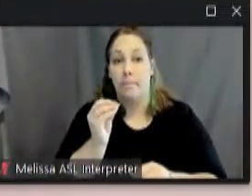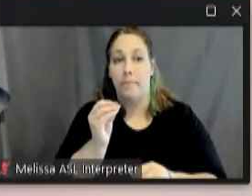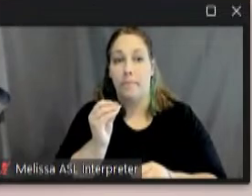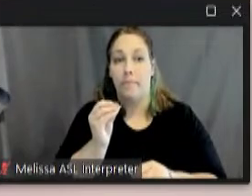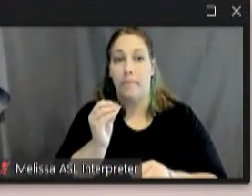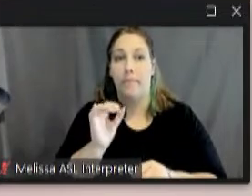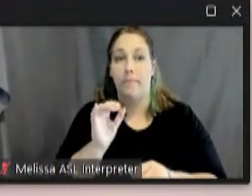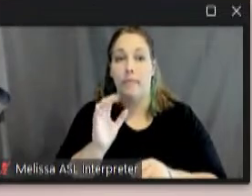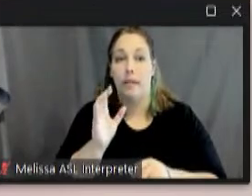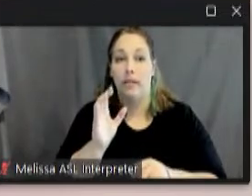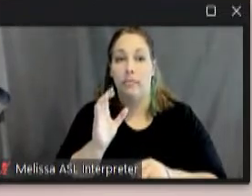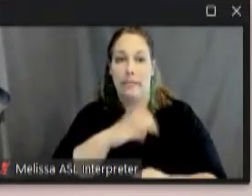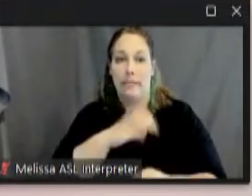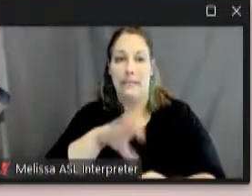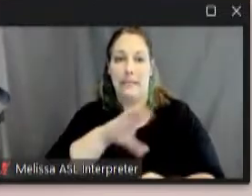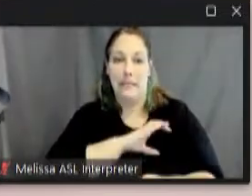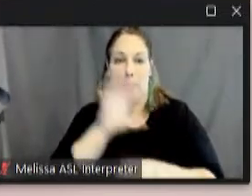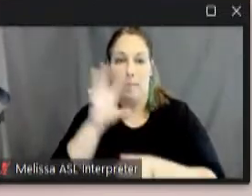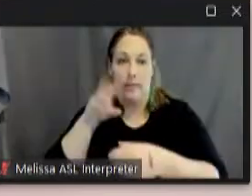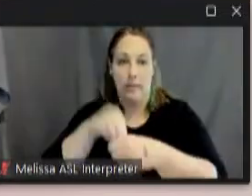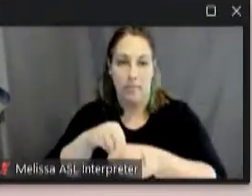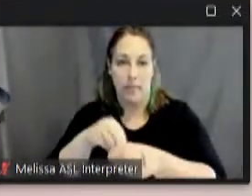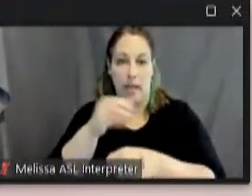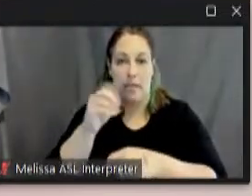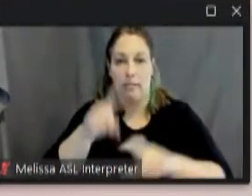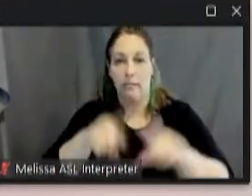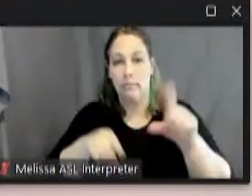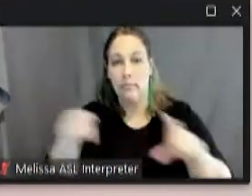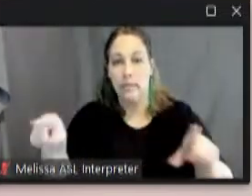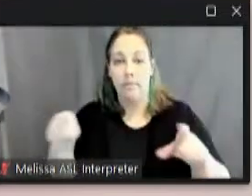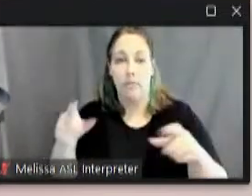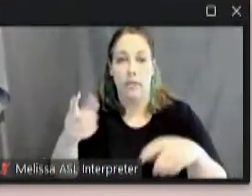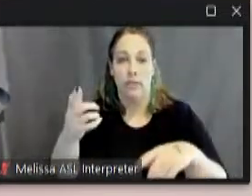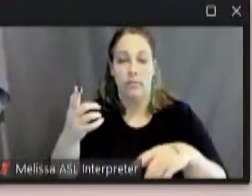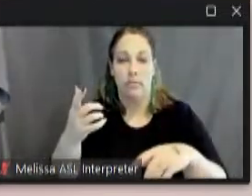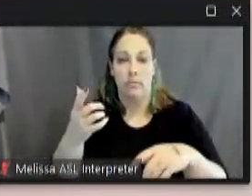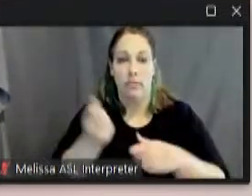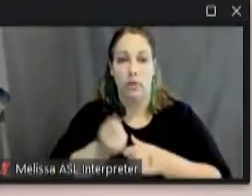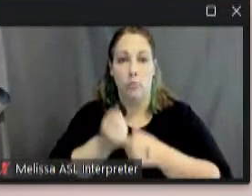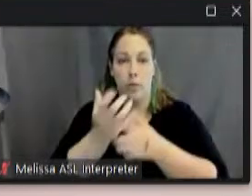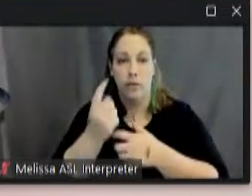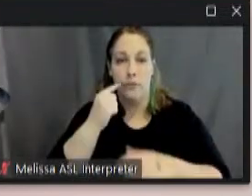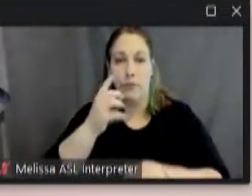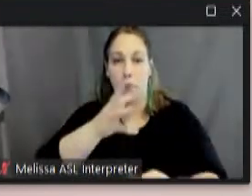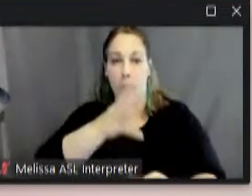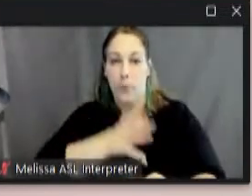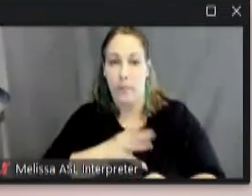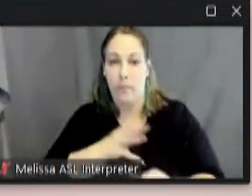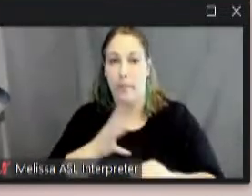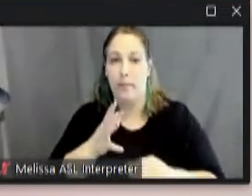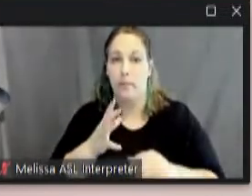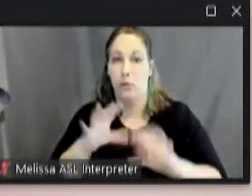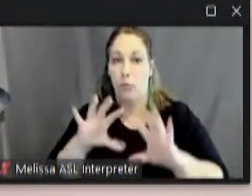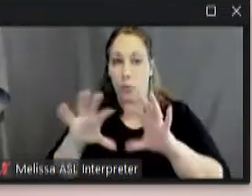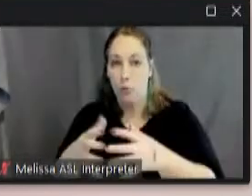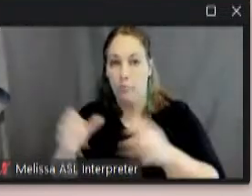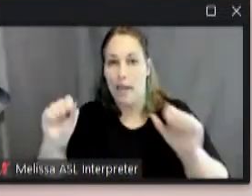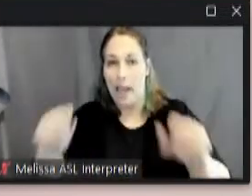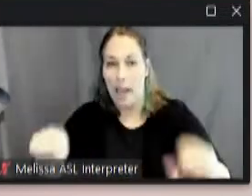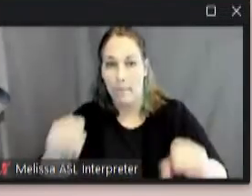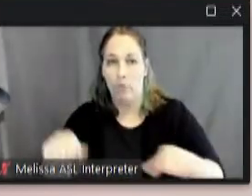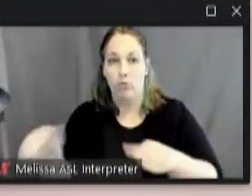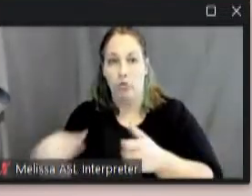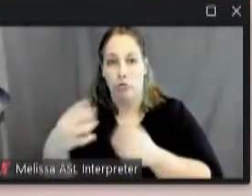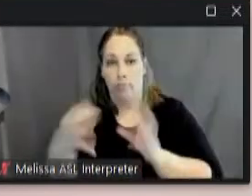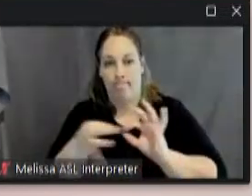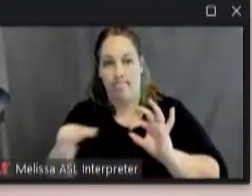citizen participation and different expressions of women's movement so that they can speak. As a last point, but not less